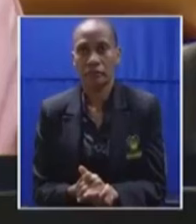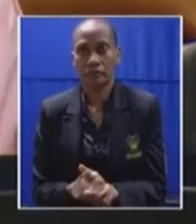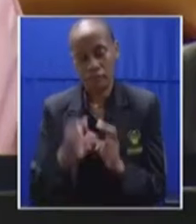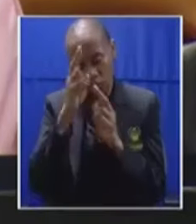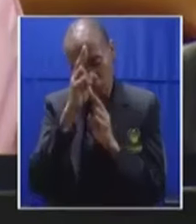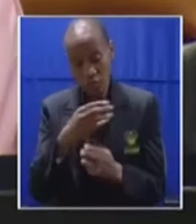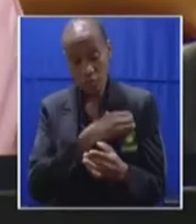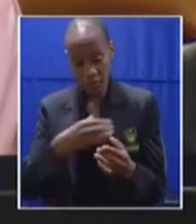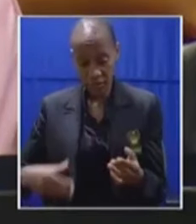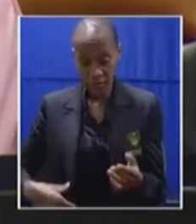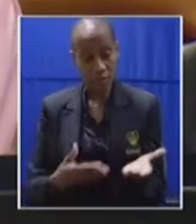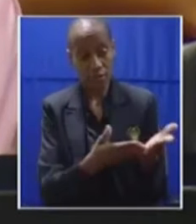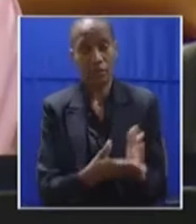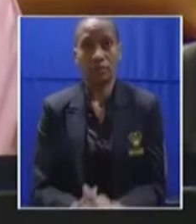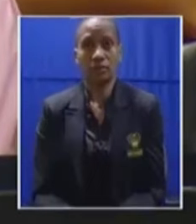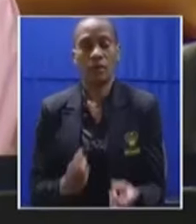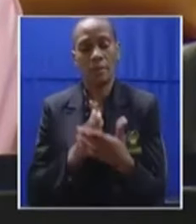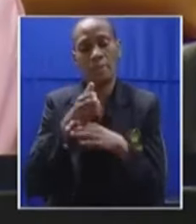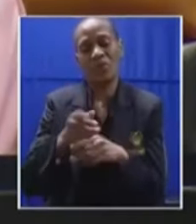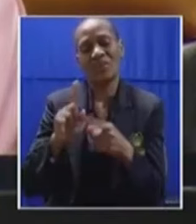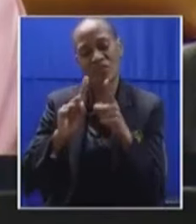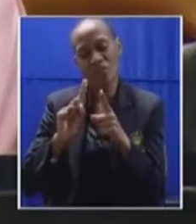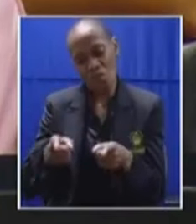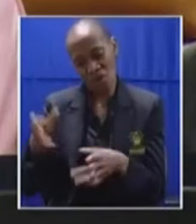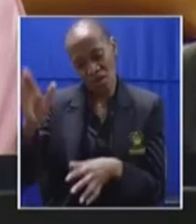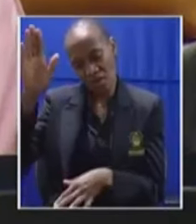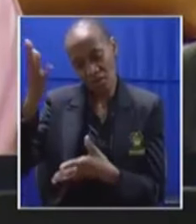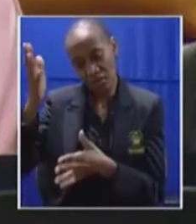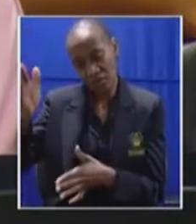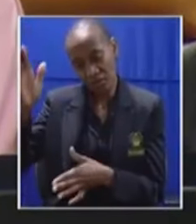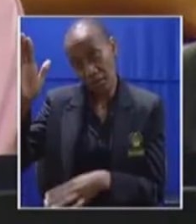Honorable President. On a point of order, Madam Speaker.